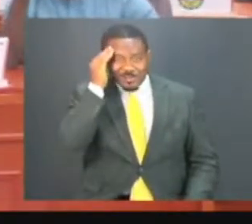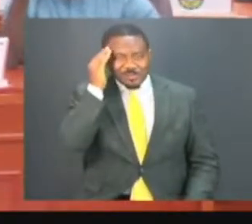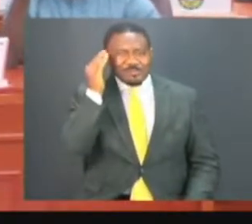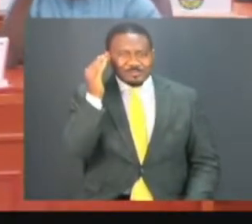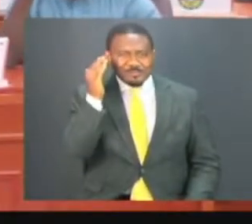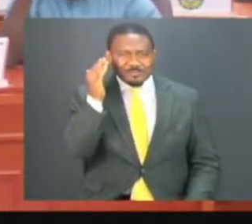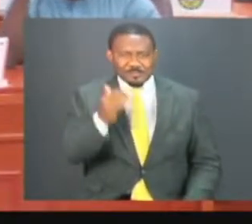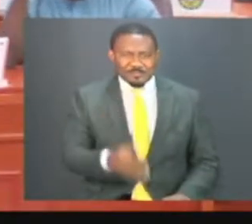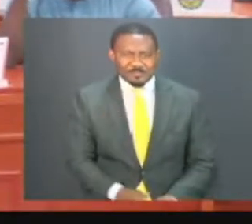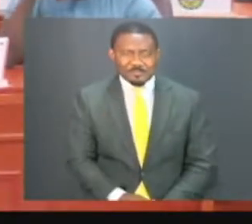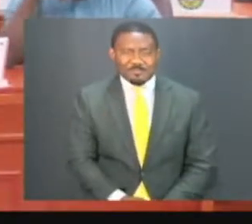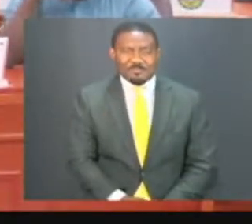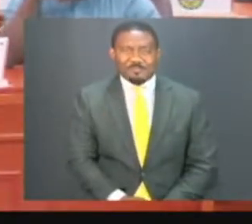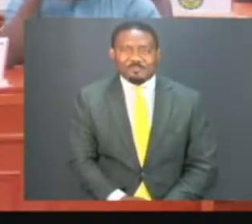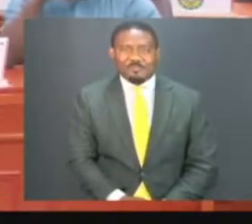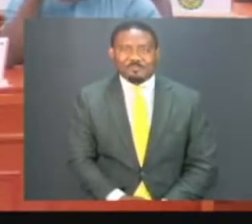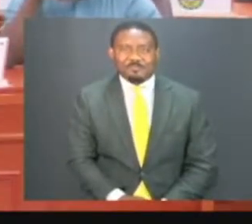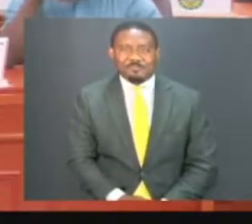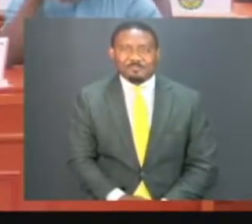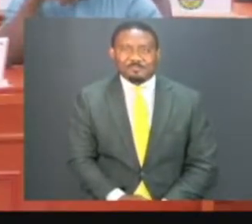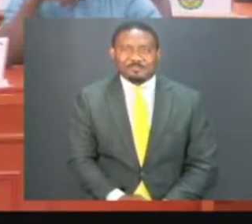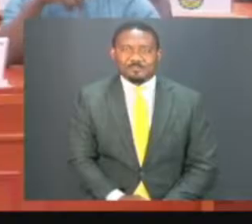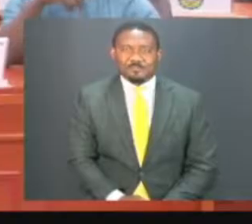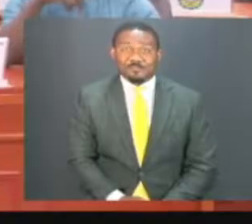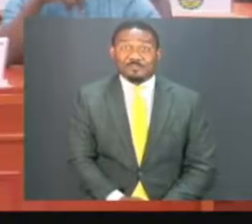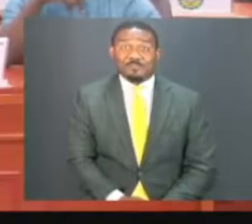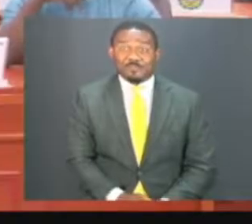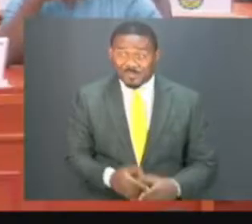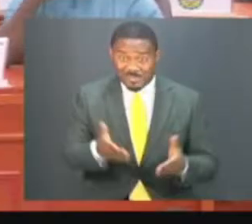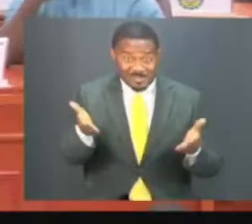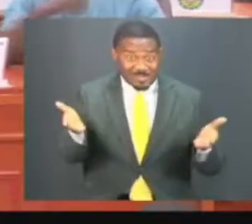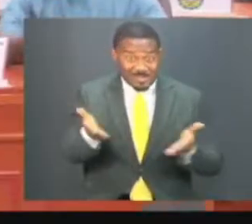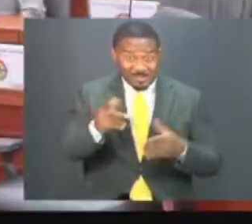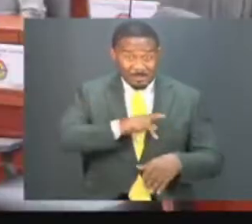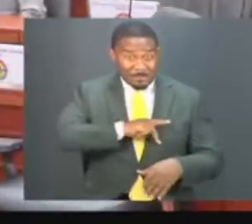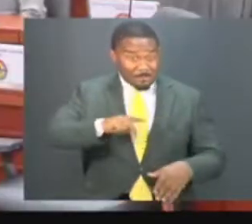know that there's a planned coup on this side of the House.